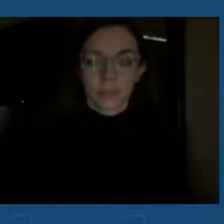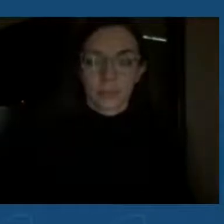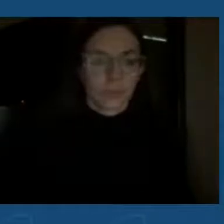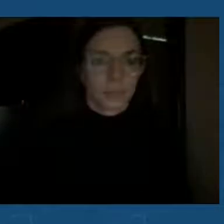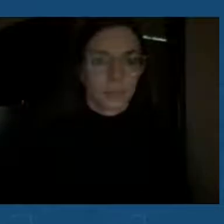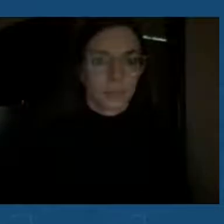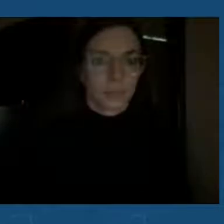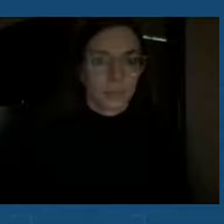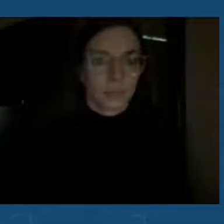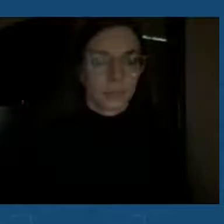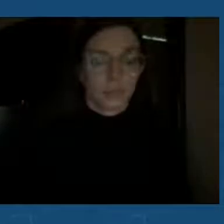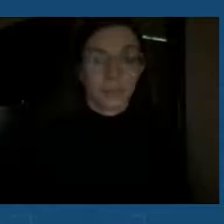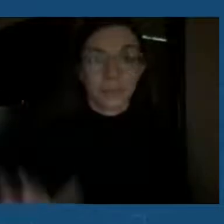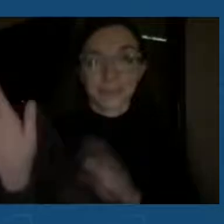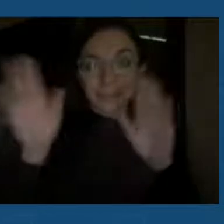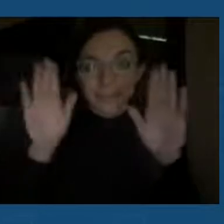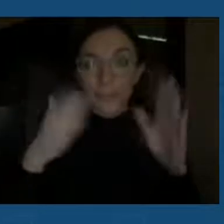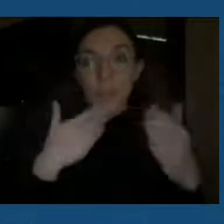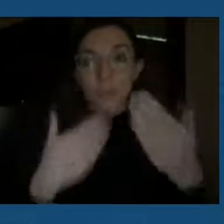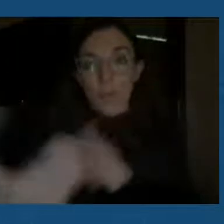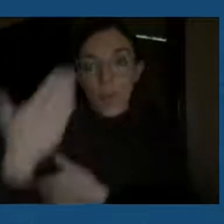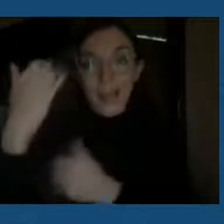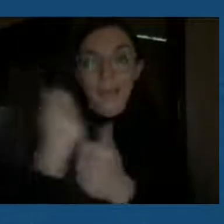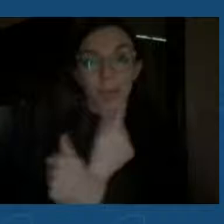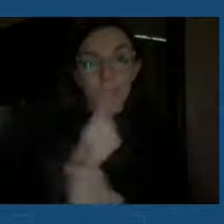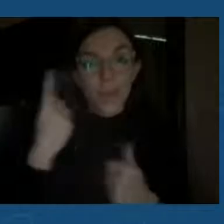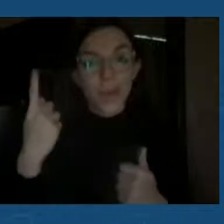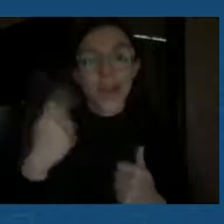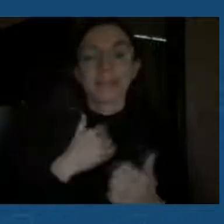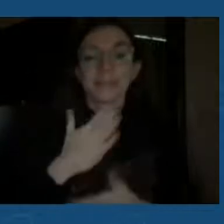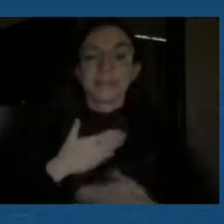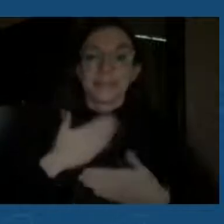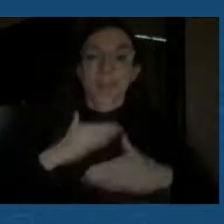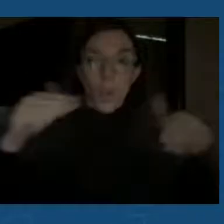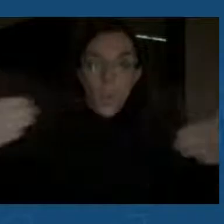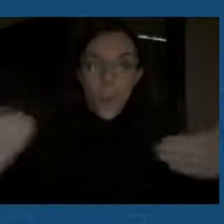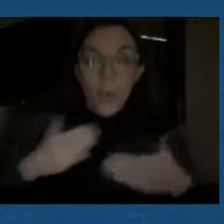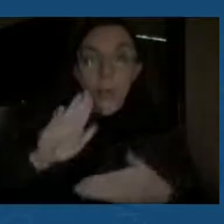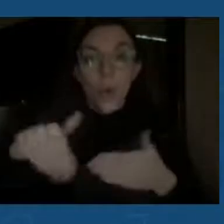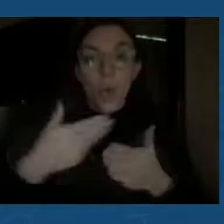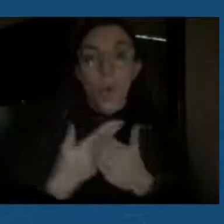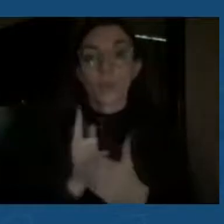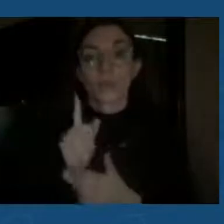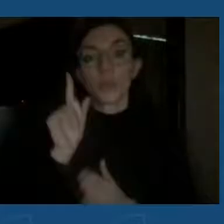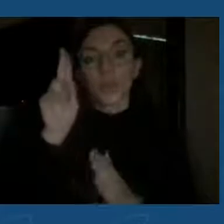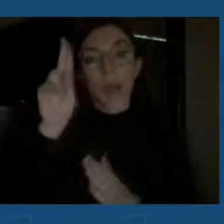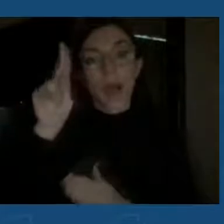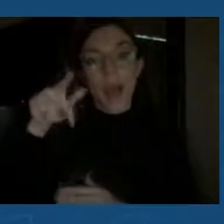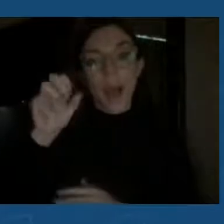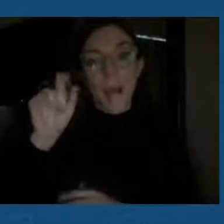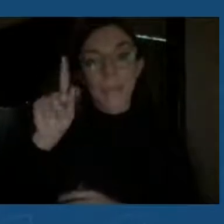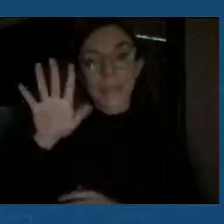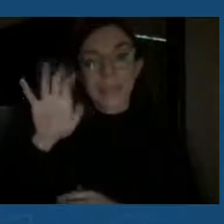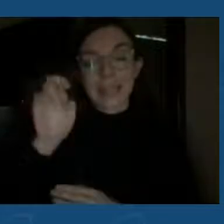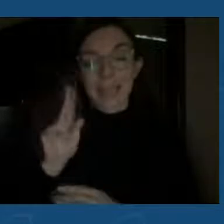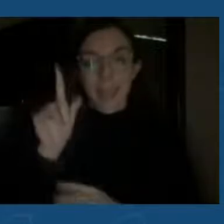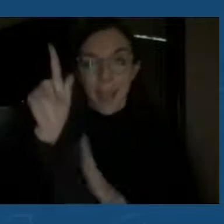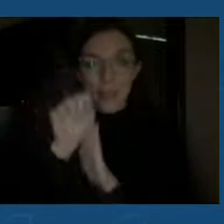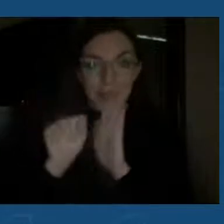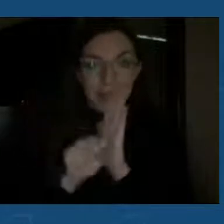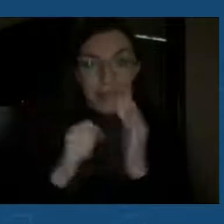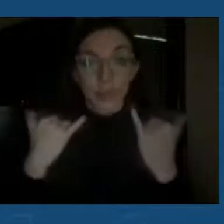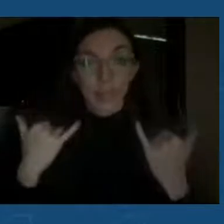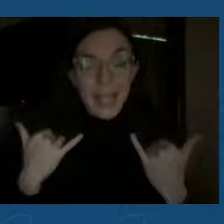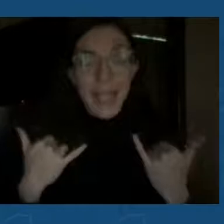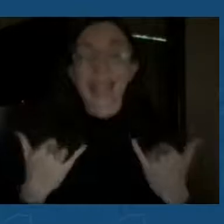Good morning, everyone. I'm delighted to welcome you all to Upstate today. It is a special pleasure to welcome back